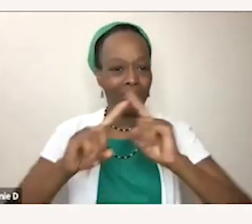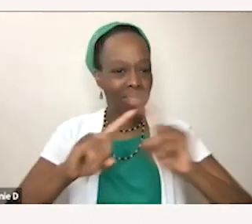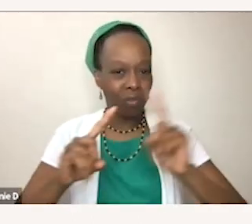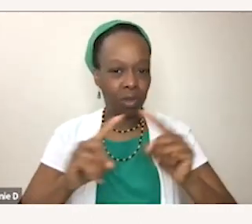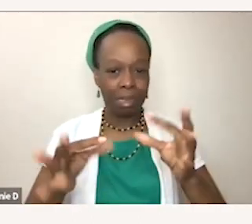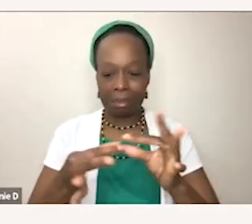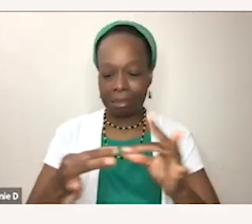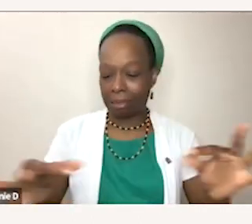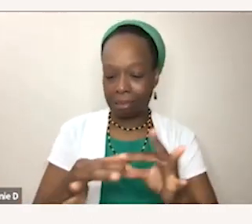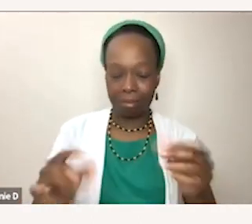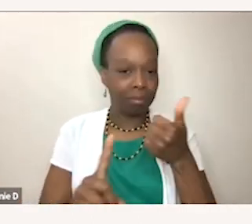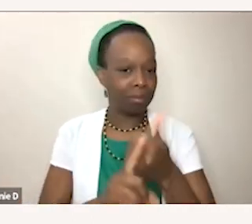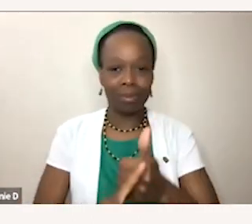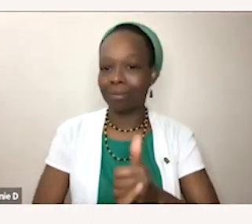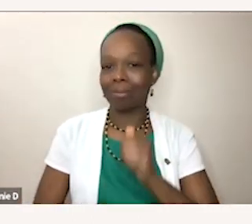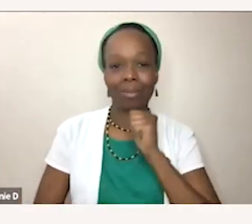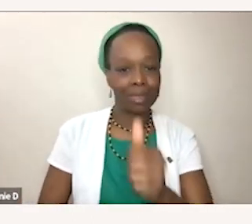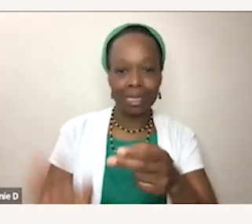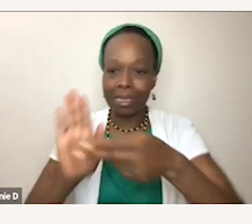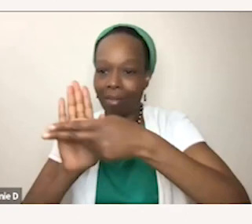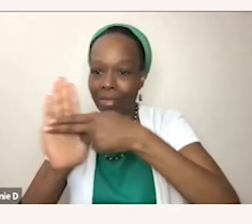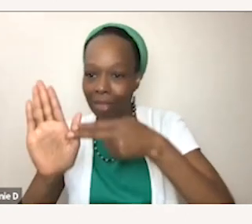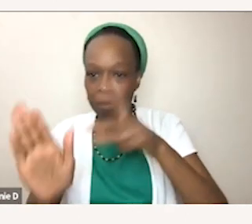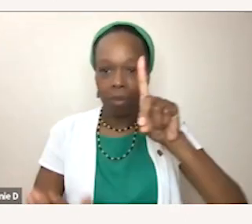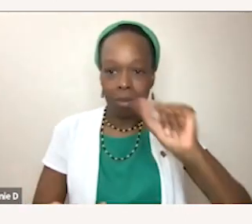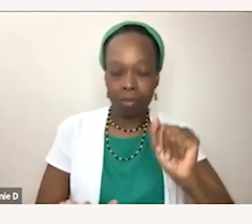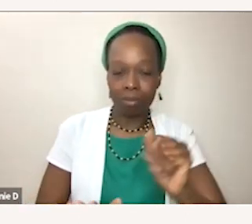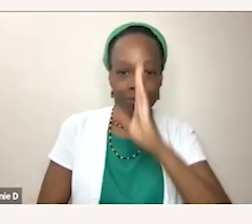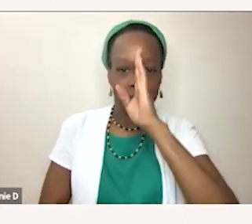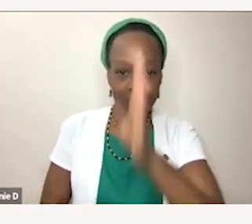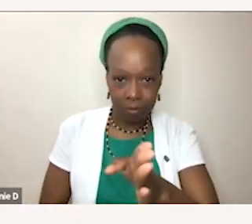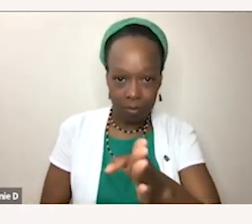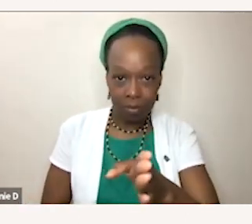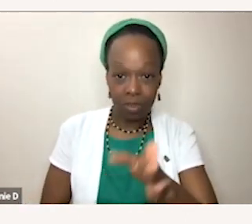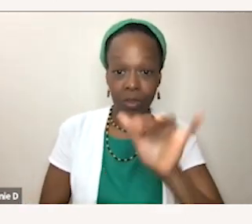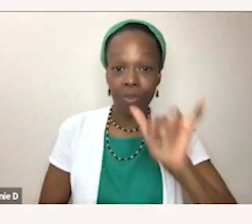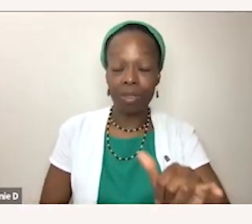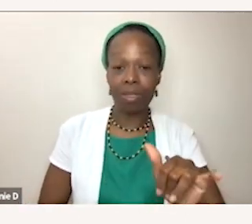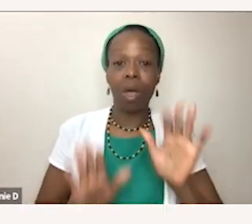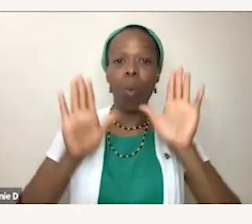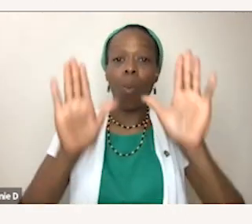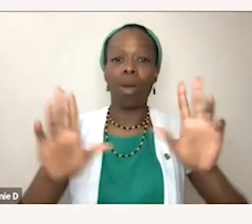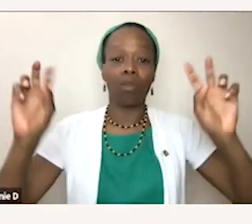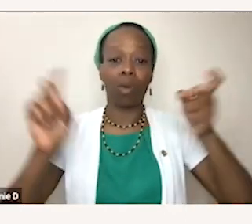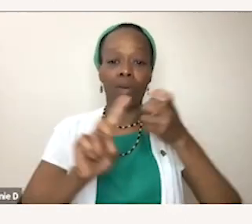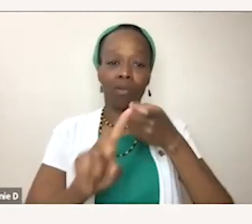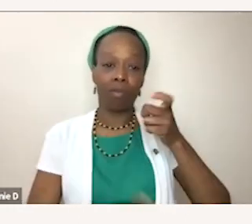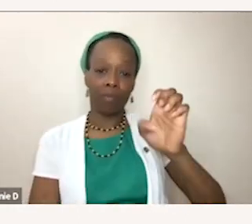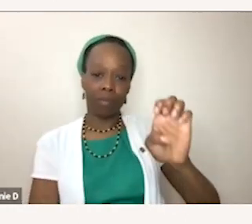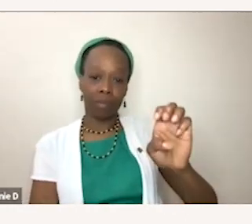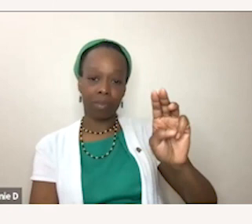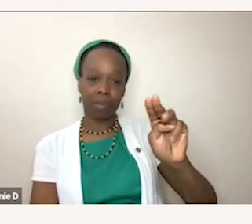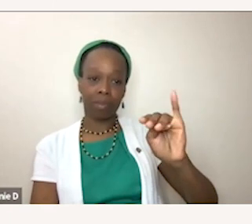that doesn't label disability directly for what it is. So this is a fantastic quote from Emily Liddell. She is